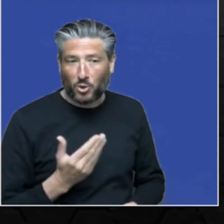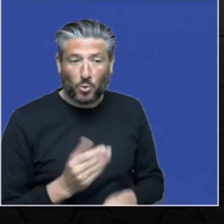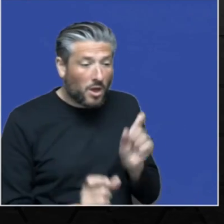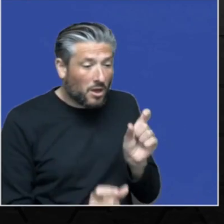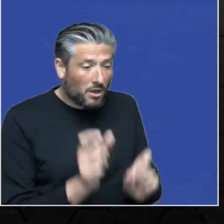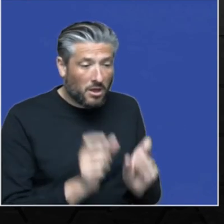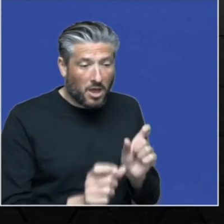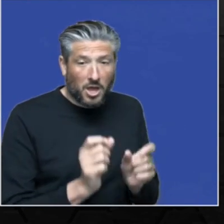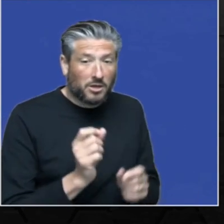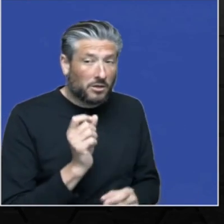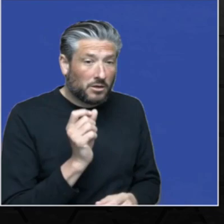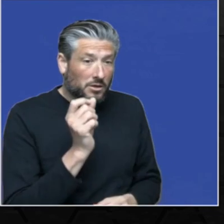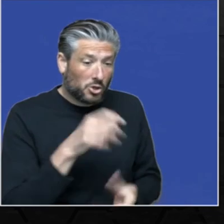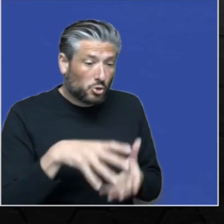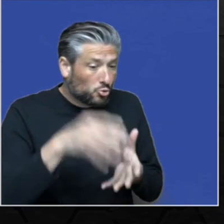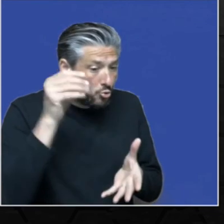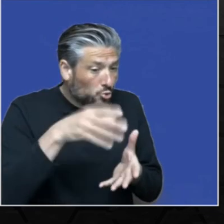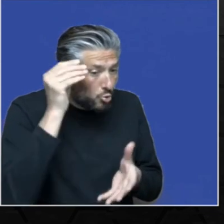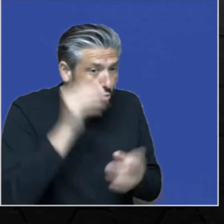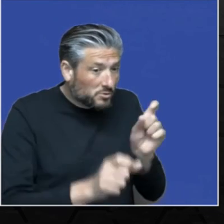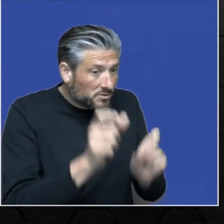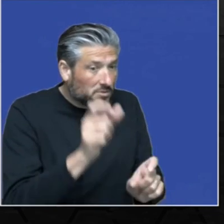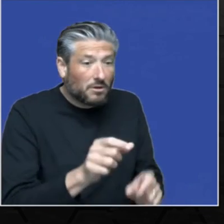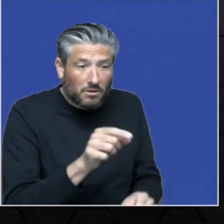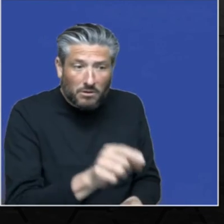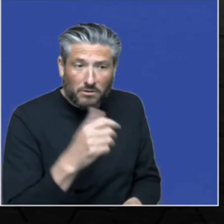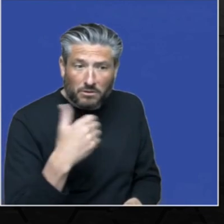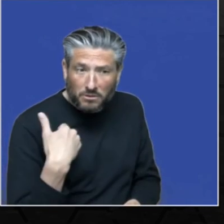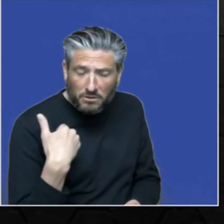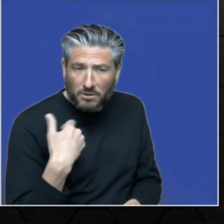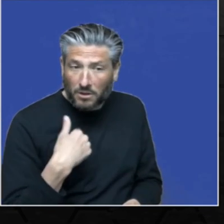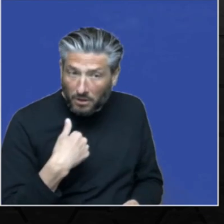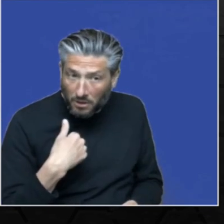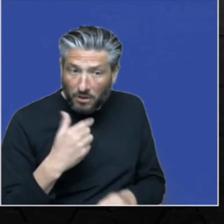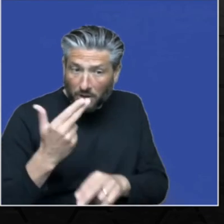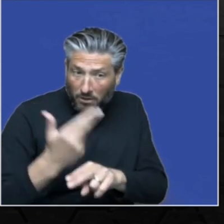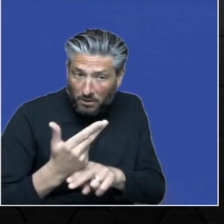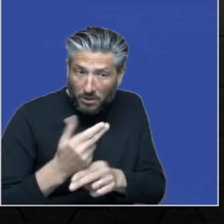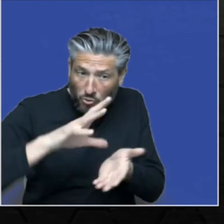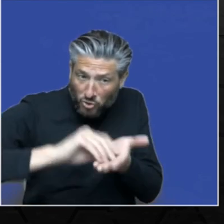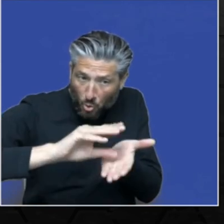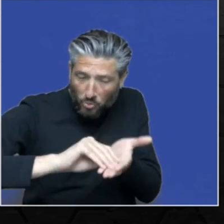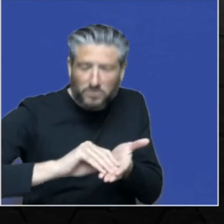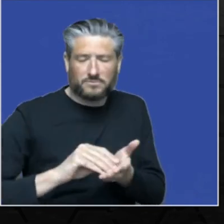recorded, and you can watch those later live as well, later on the same website as well. Thank you so much. Thank you.